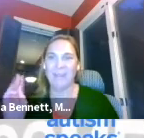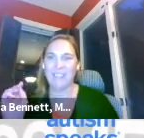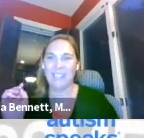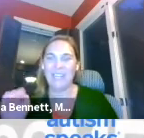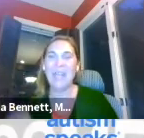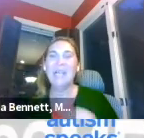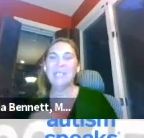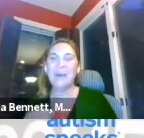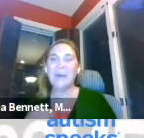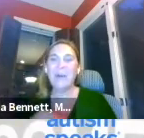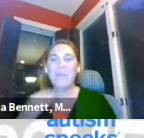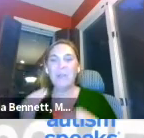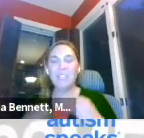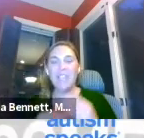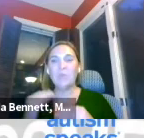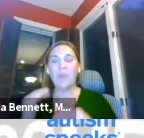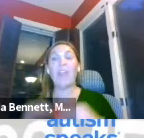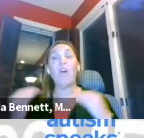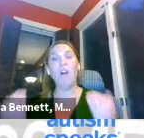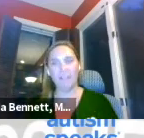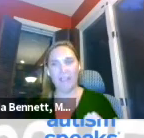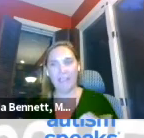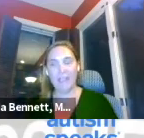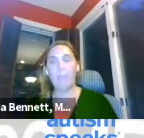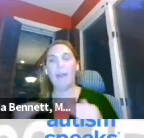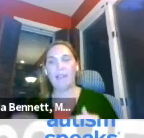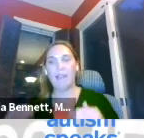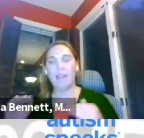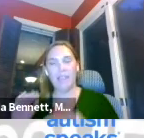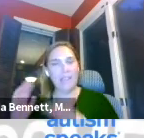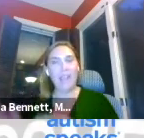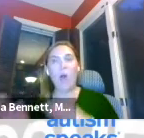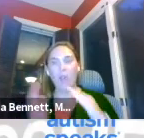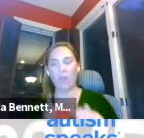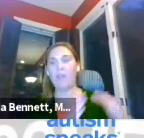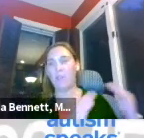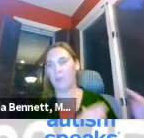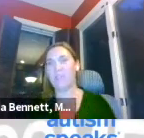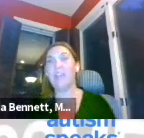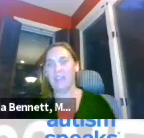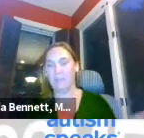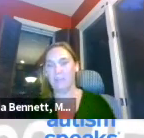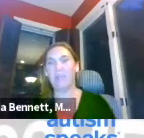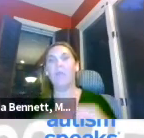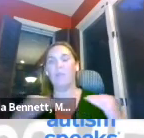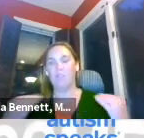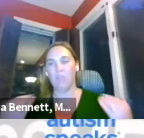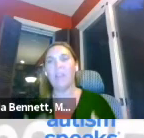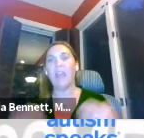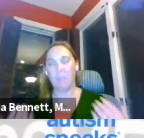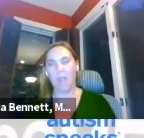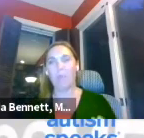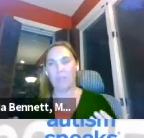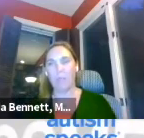developmental pediatrician. So they will change what they call it, but in all 3 of those names, it was